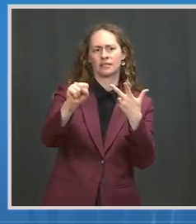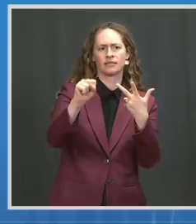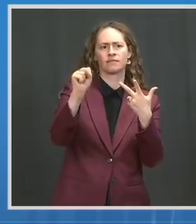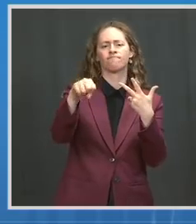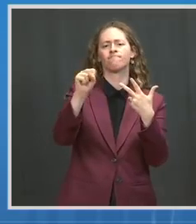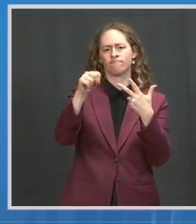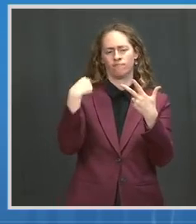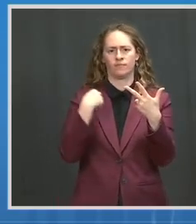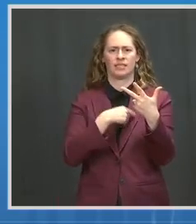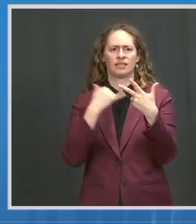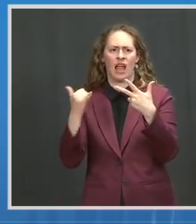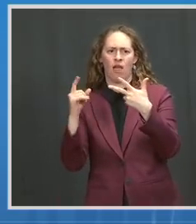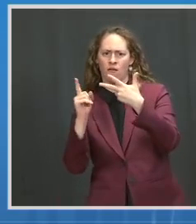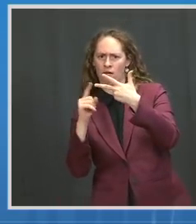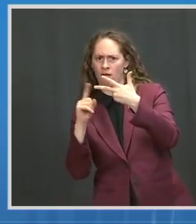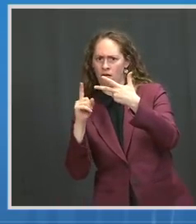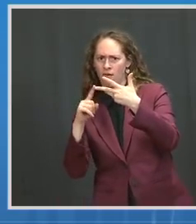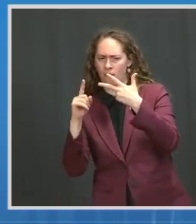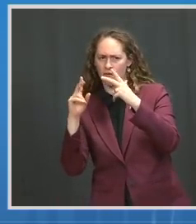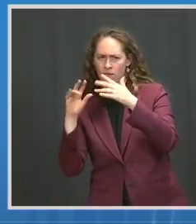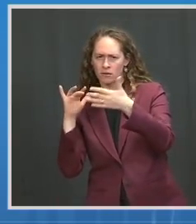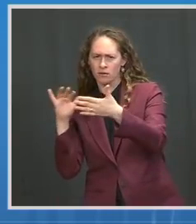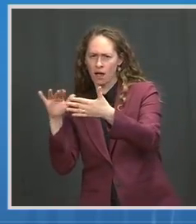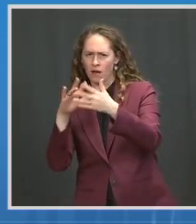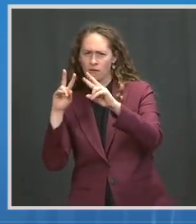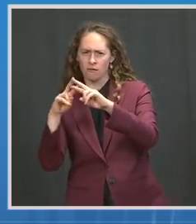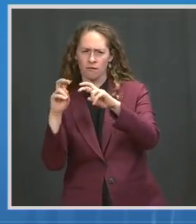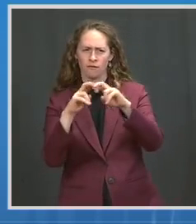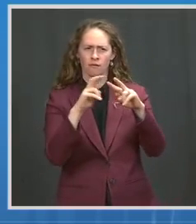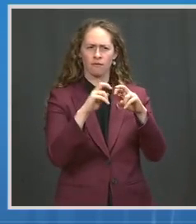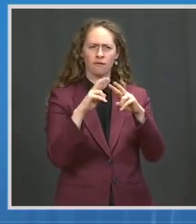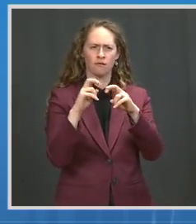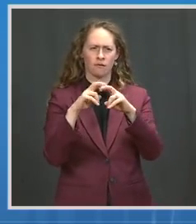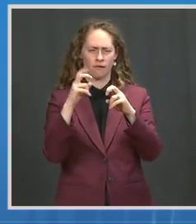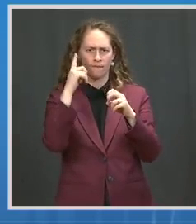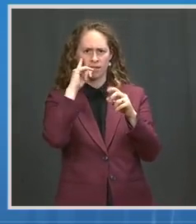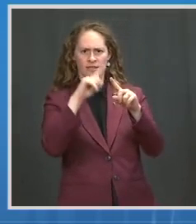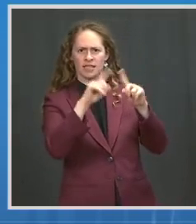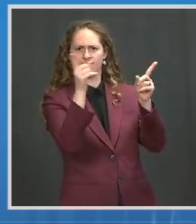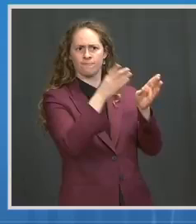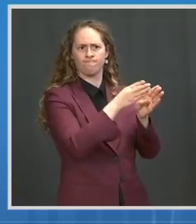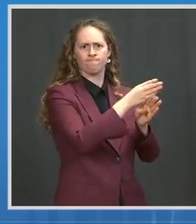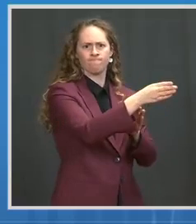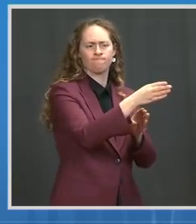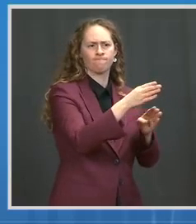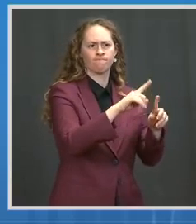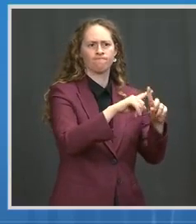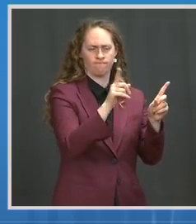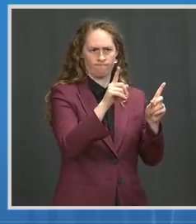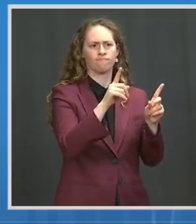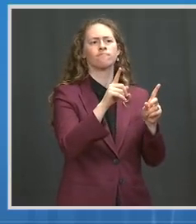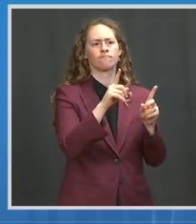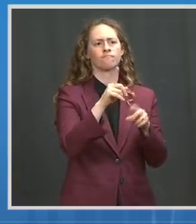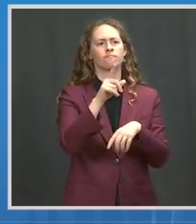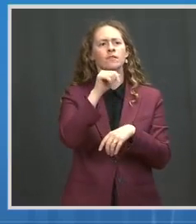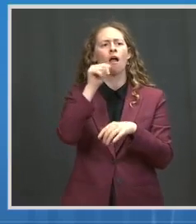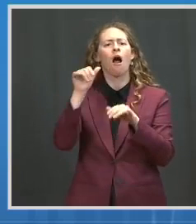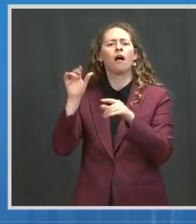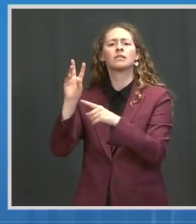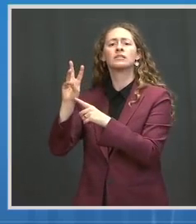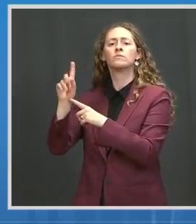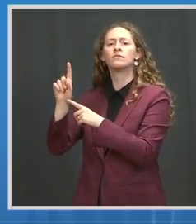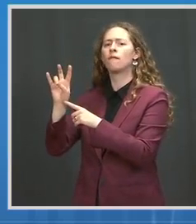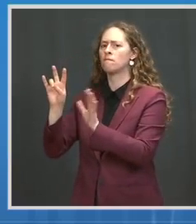type. We haven't yet done a study against the 617, but I believe we will get protection heightened by a